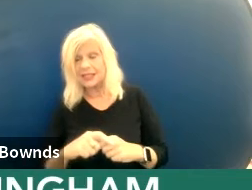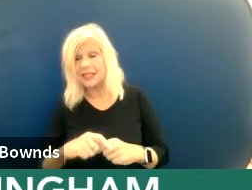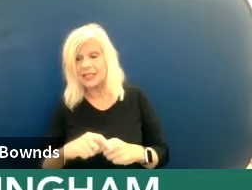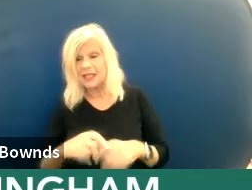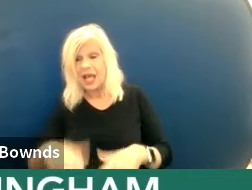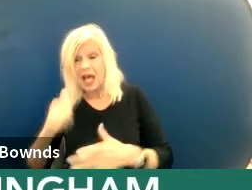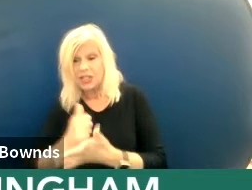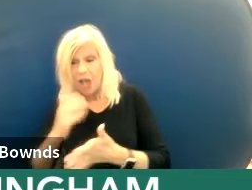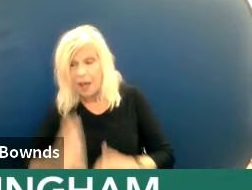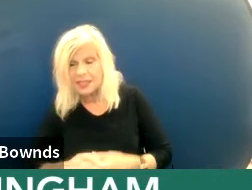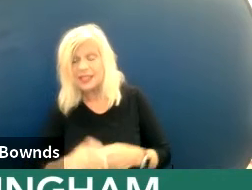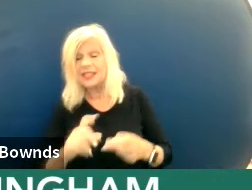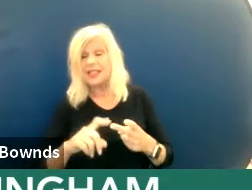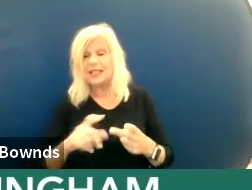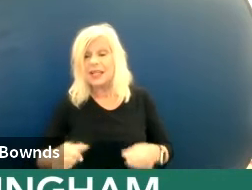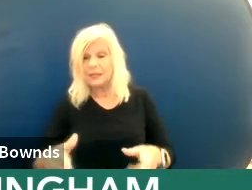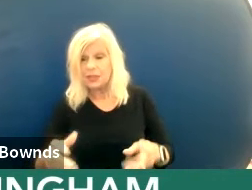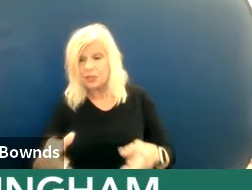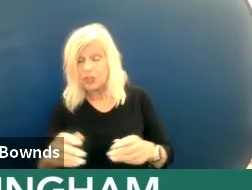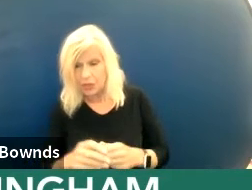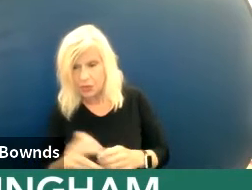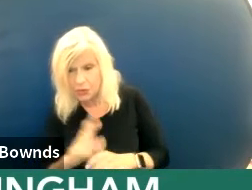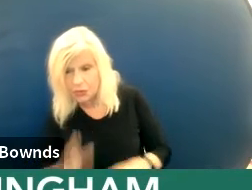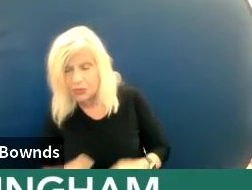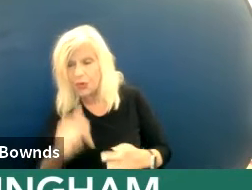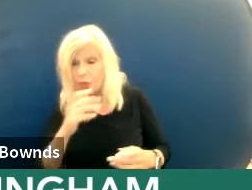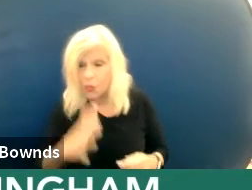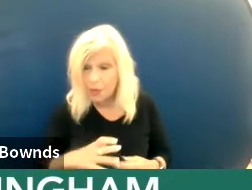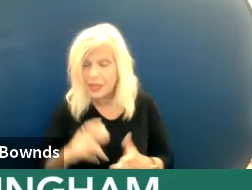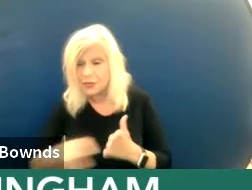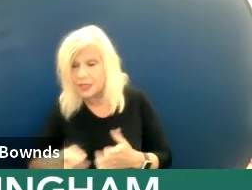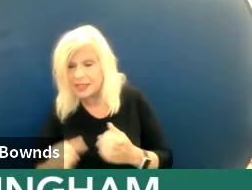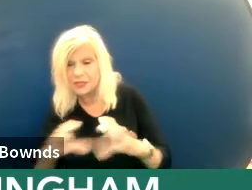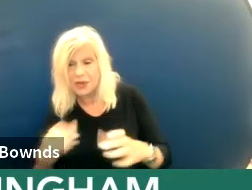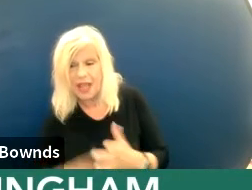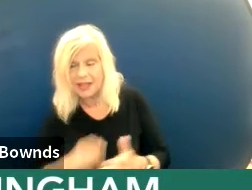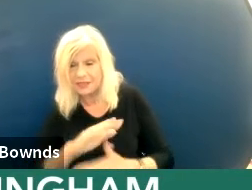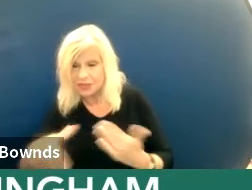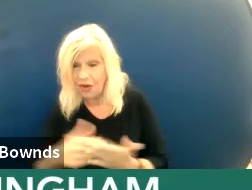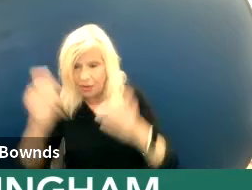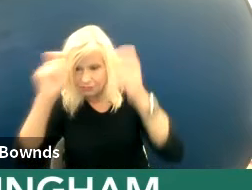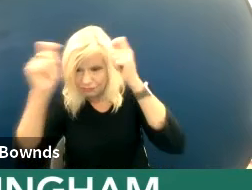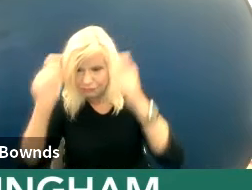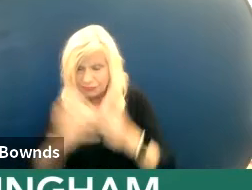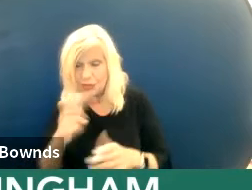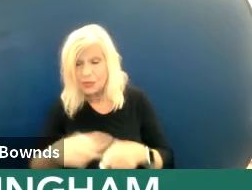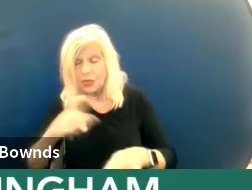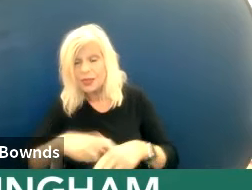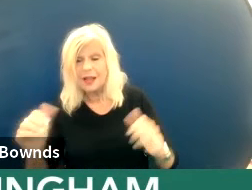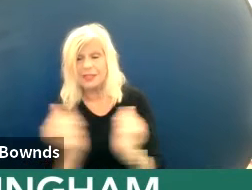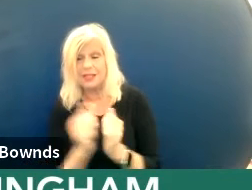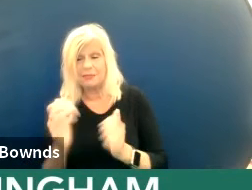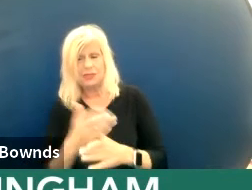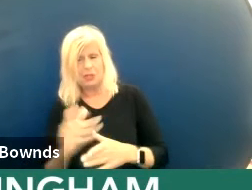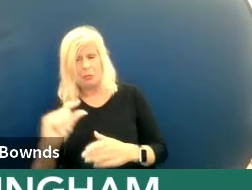a manual wheelchair user, a woman, a researcher, and an activist. In our very short time together, I'm going to share a little bit about my